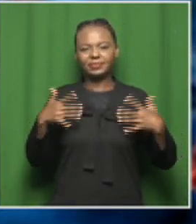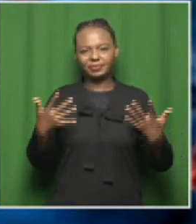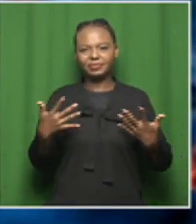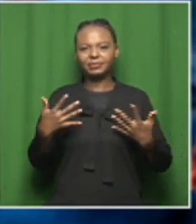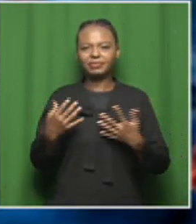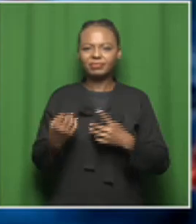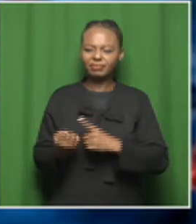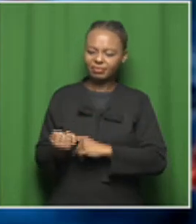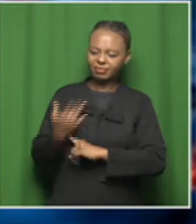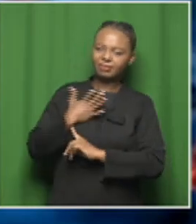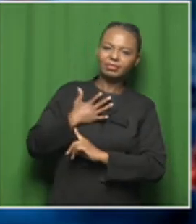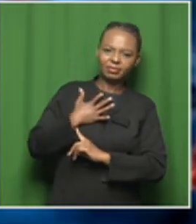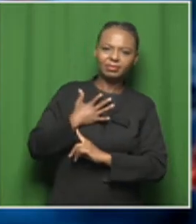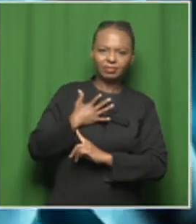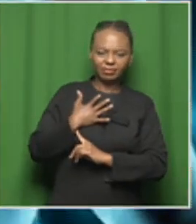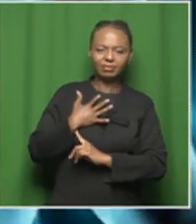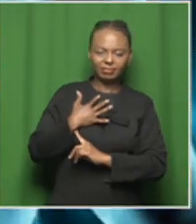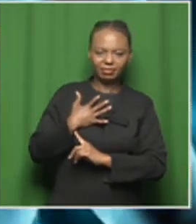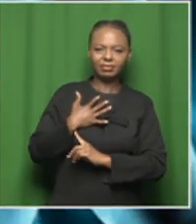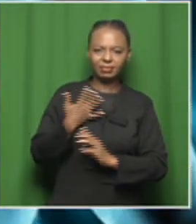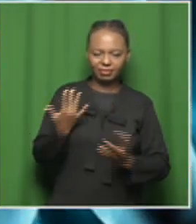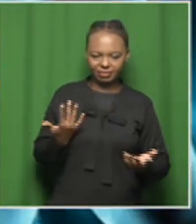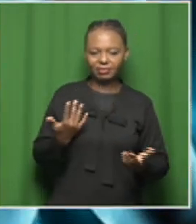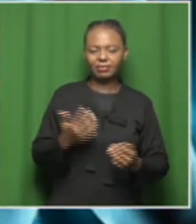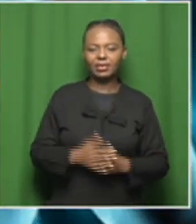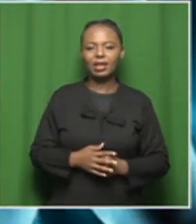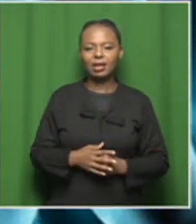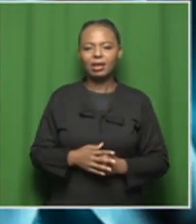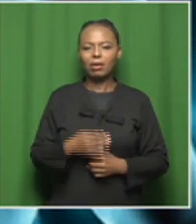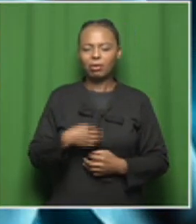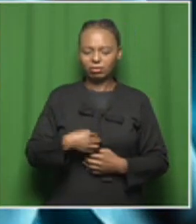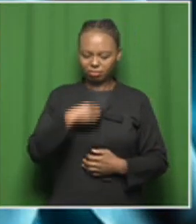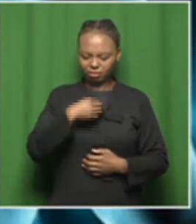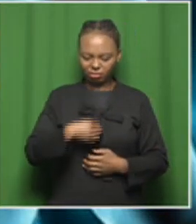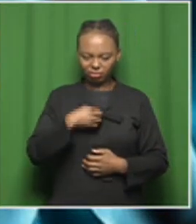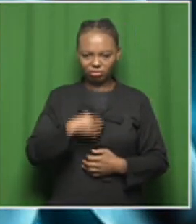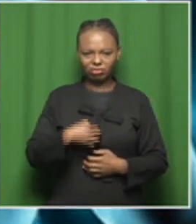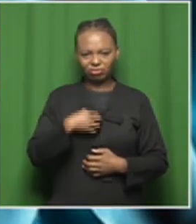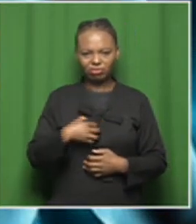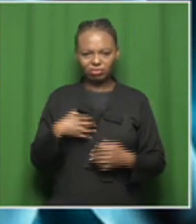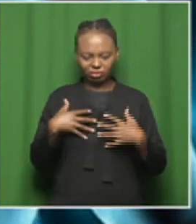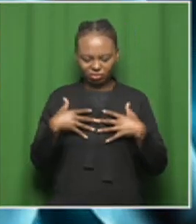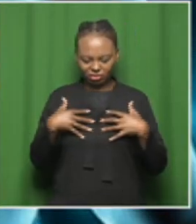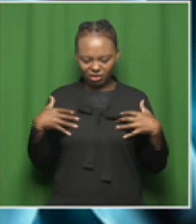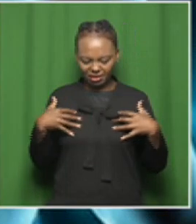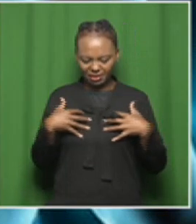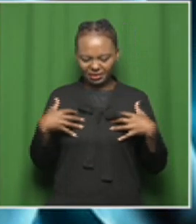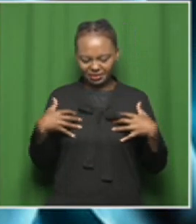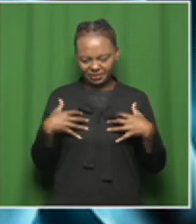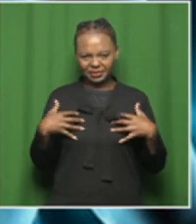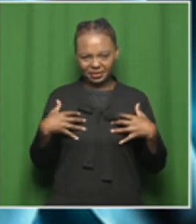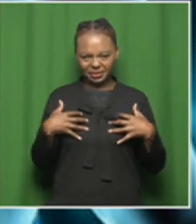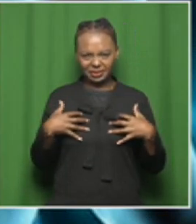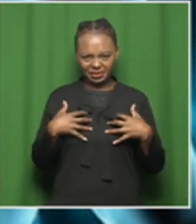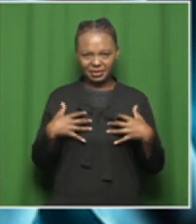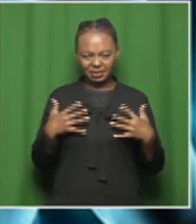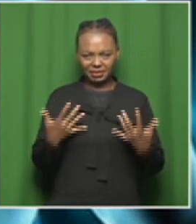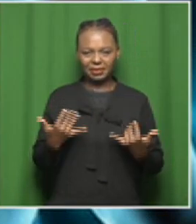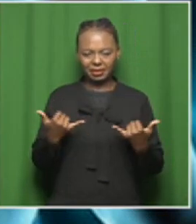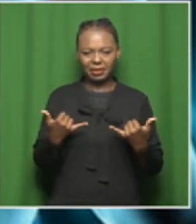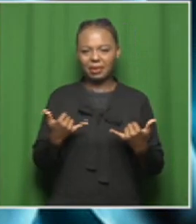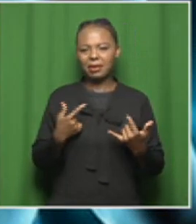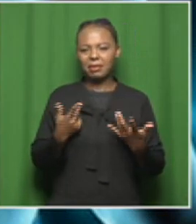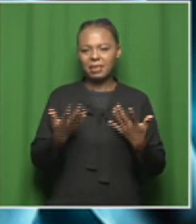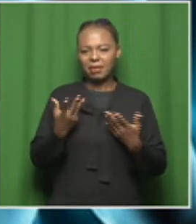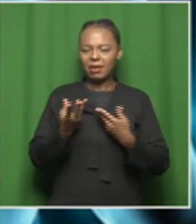someone transmitted to the other one by respiratory, or by droplets that will fall and you may put your hand and put in your mouth.